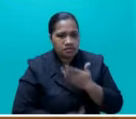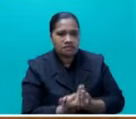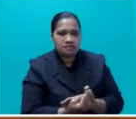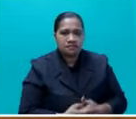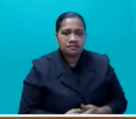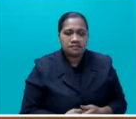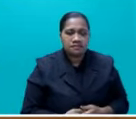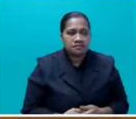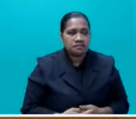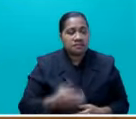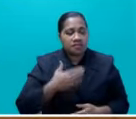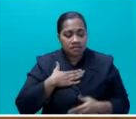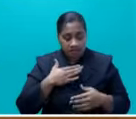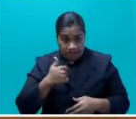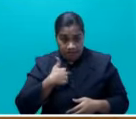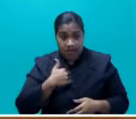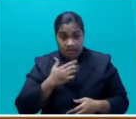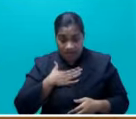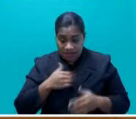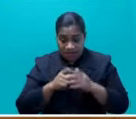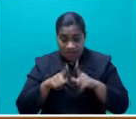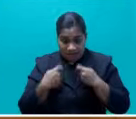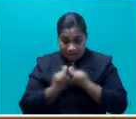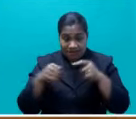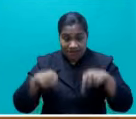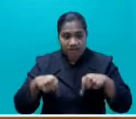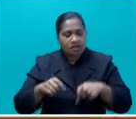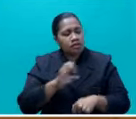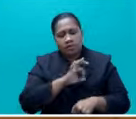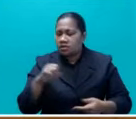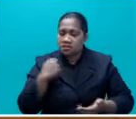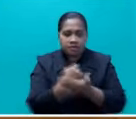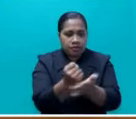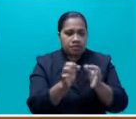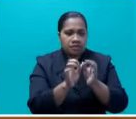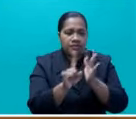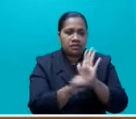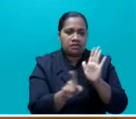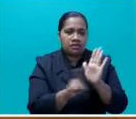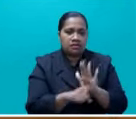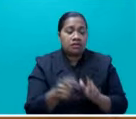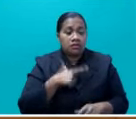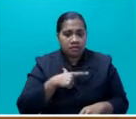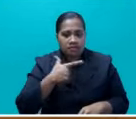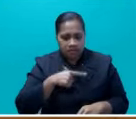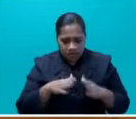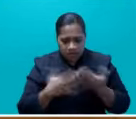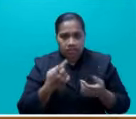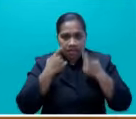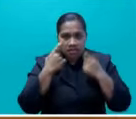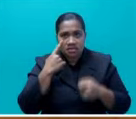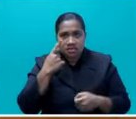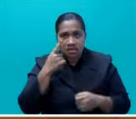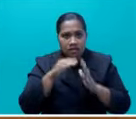I and my colleagues from this side of the House cannot and will never support this bill because the red flags is now showing up early, and it